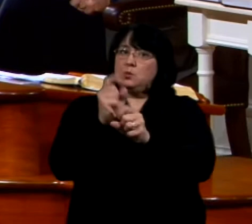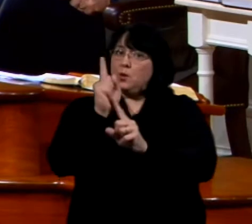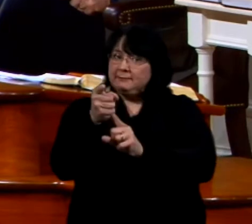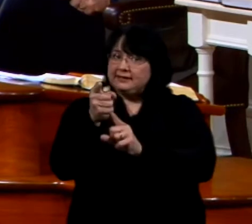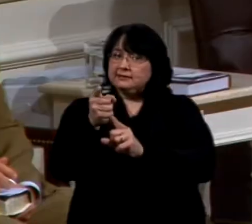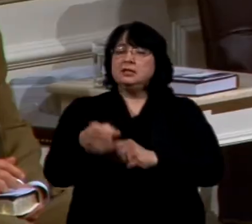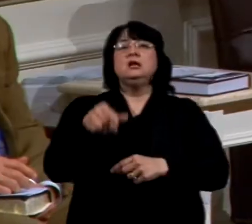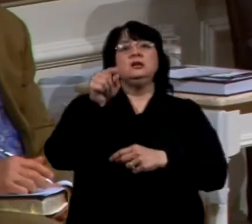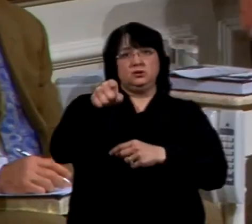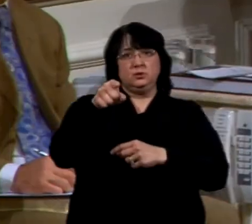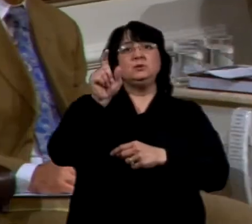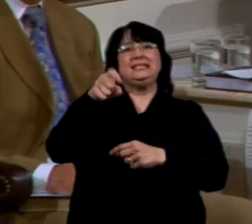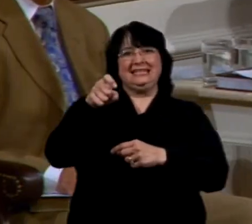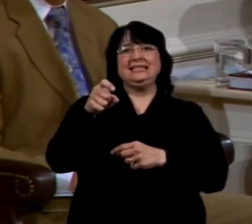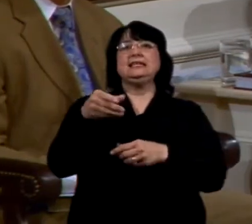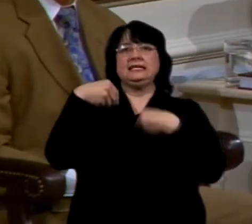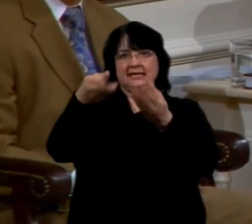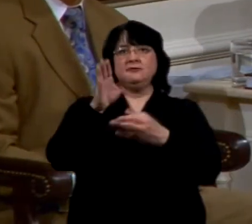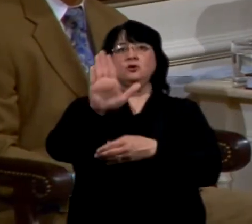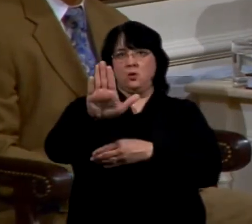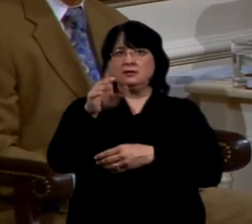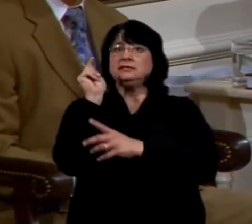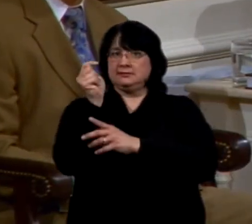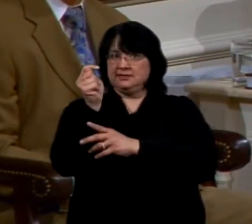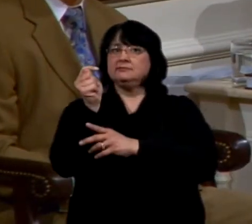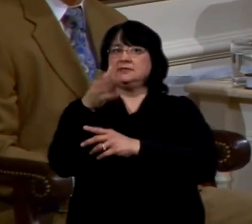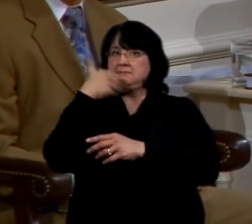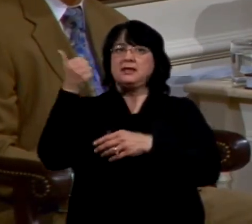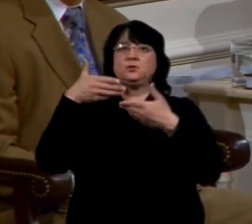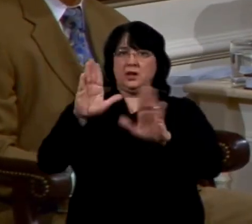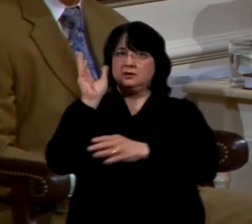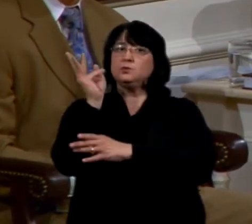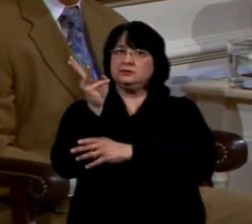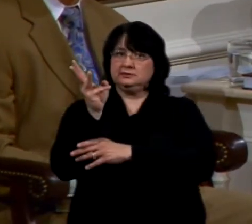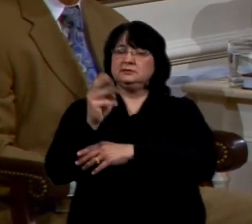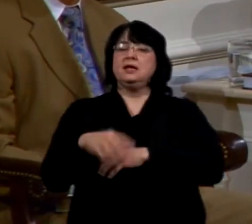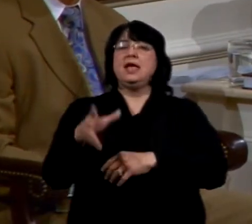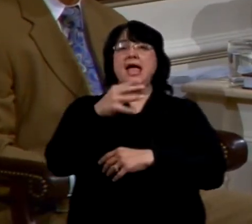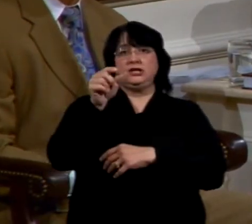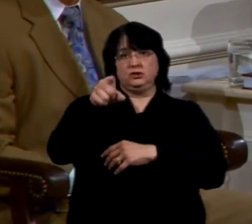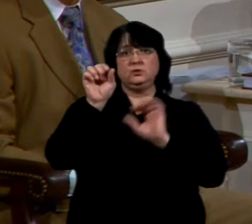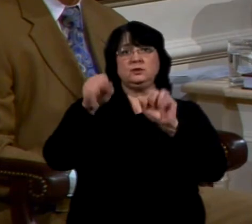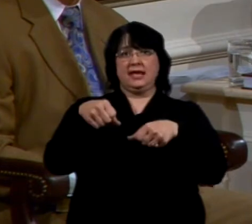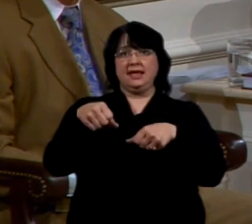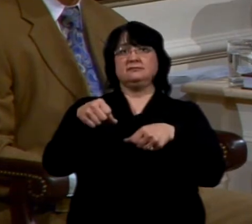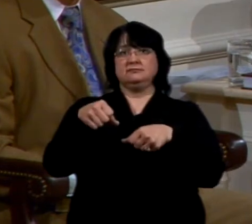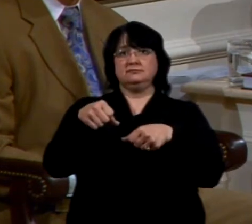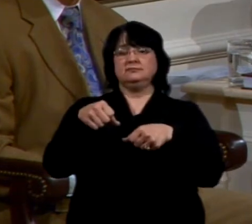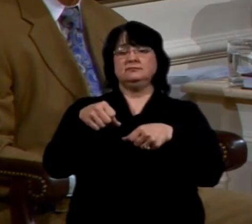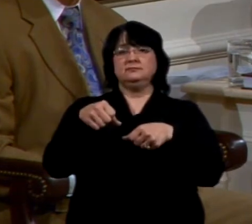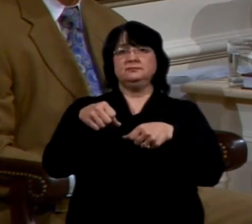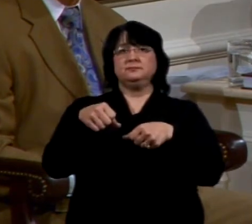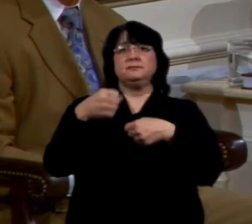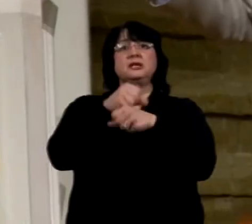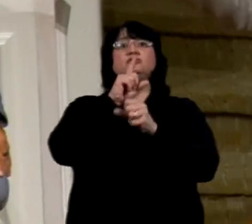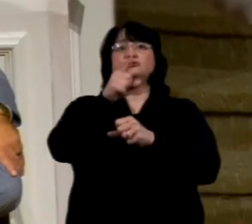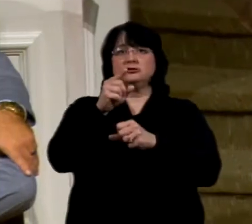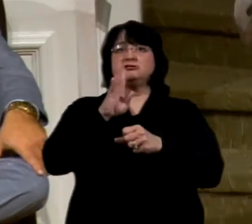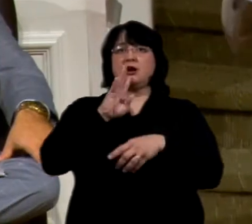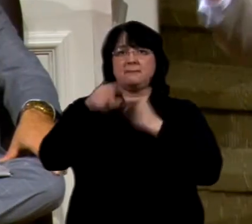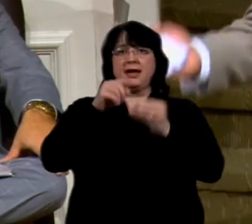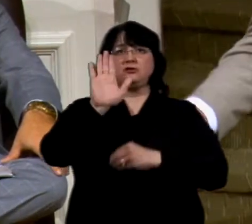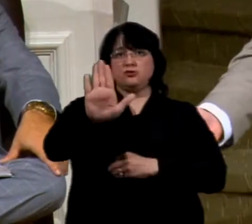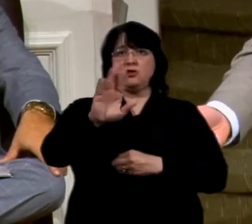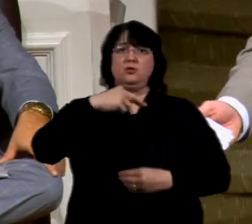witness is learn to give an effective testimony. Make sure that you, in that testimony, make sure that you talk about